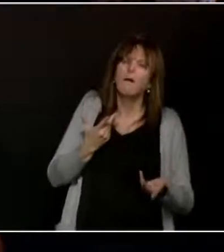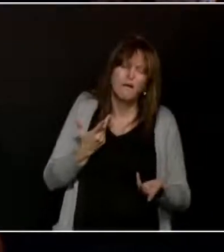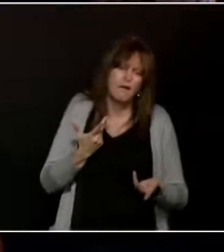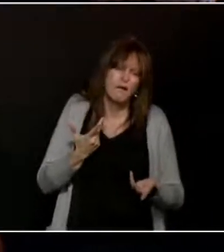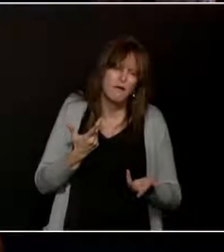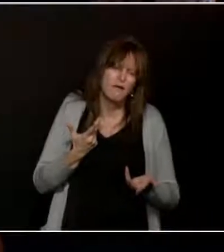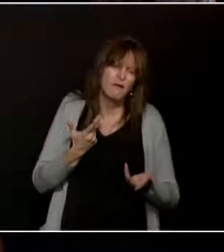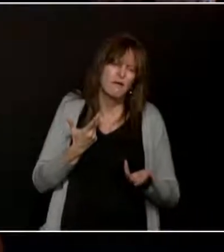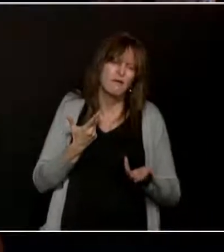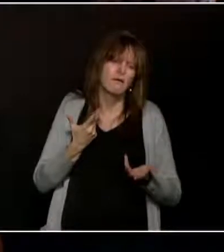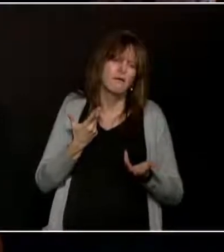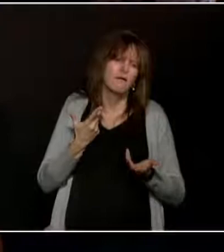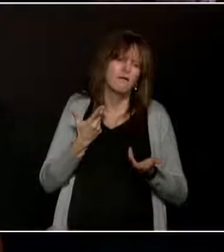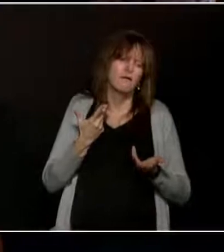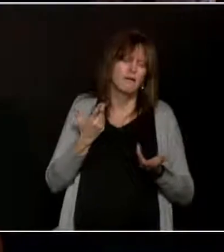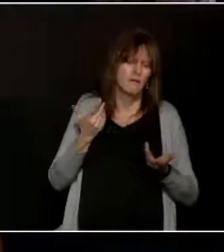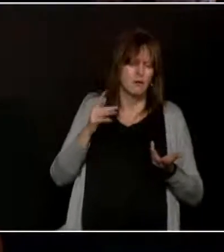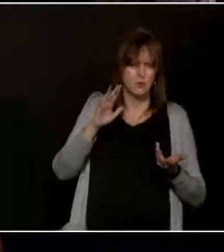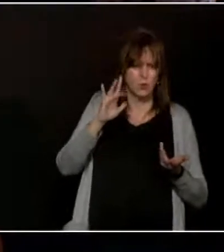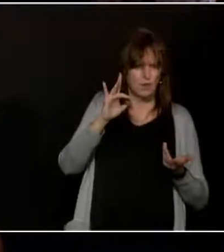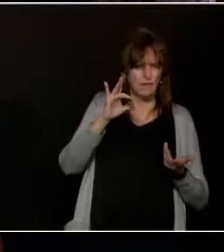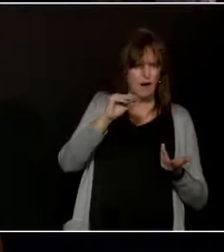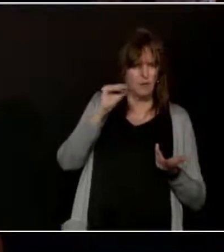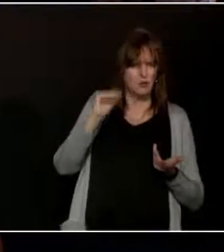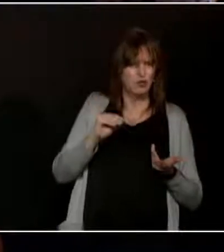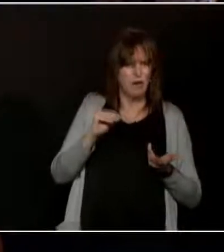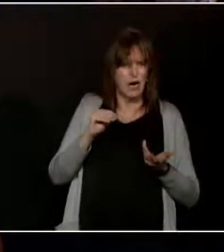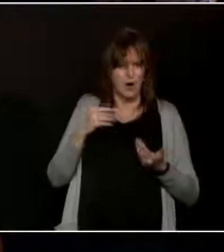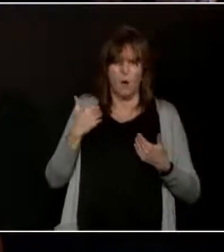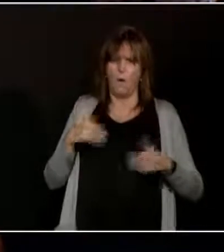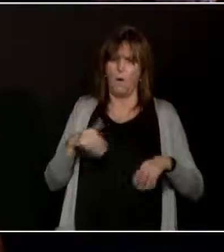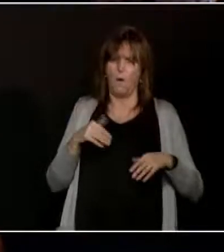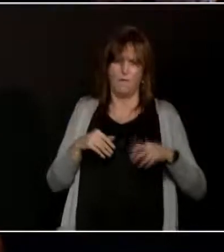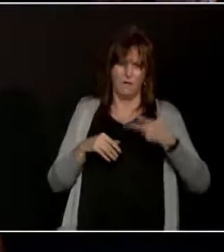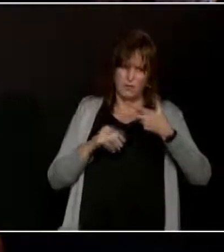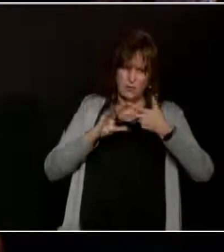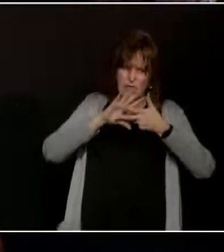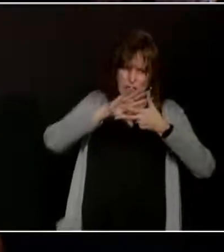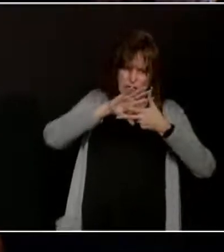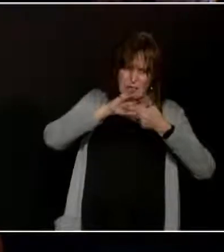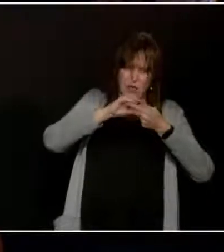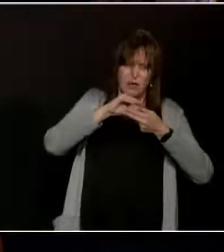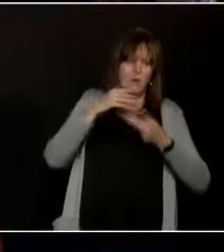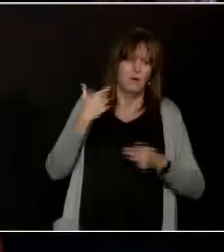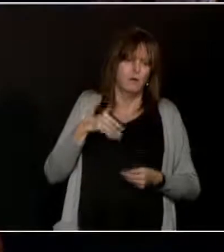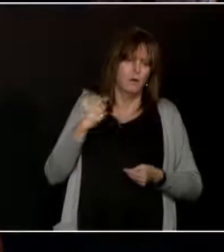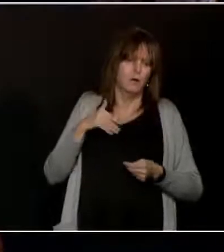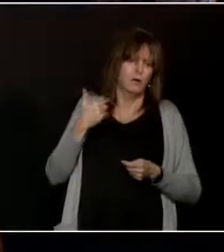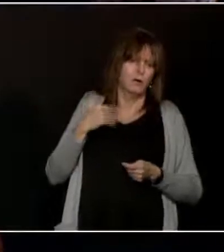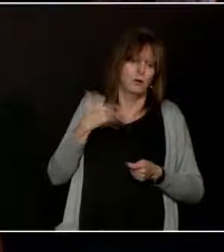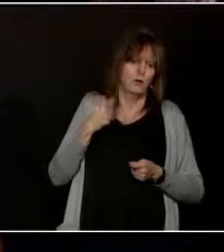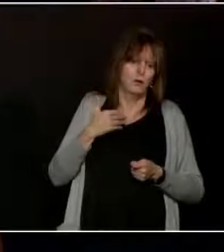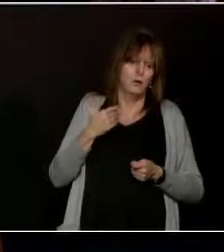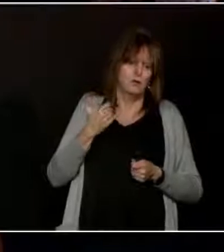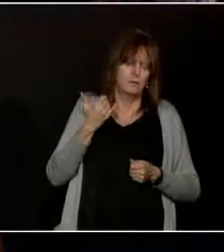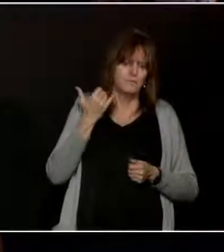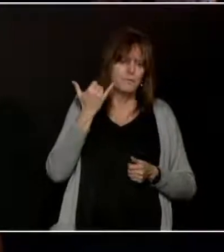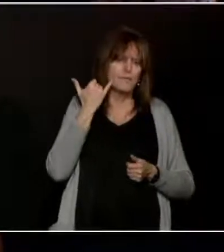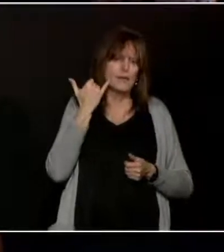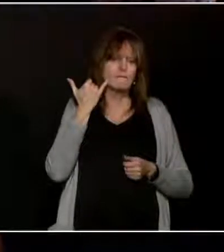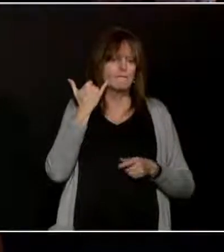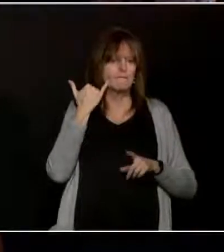of VOCs would have been original variant COVID